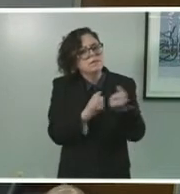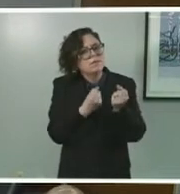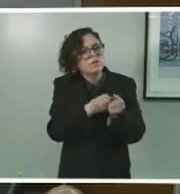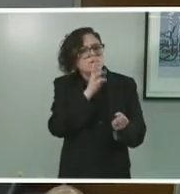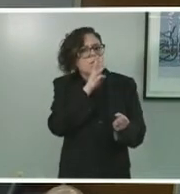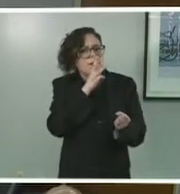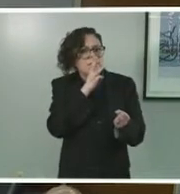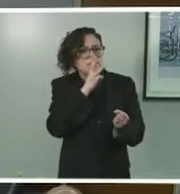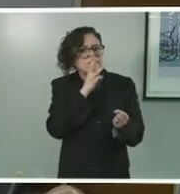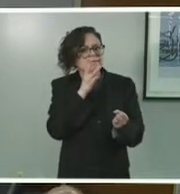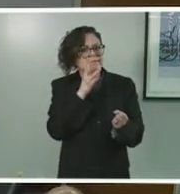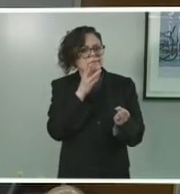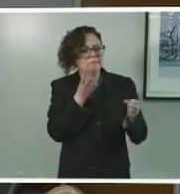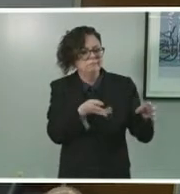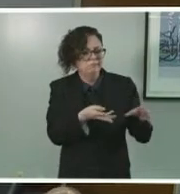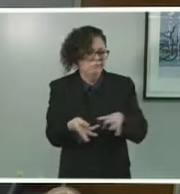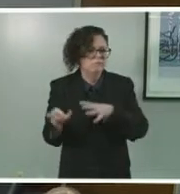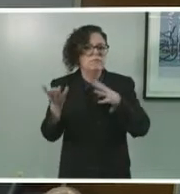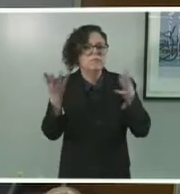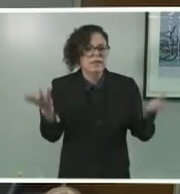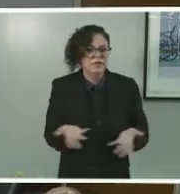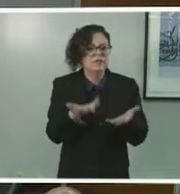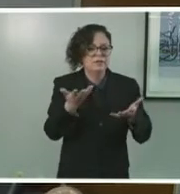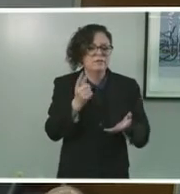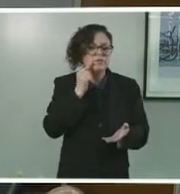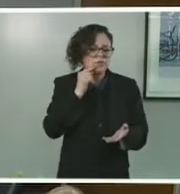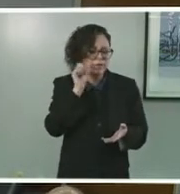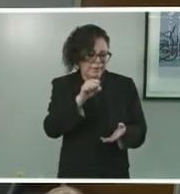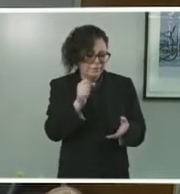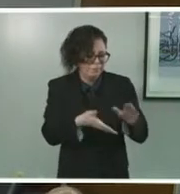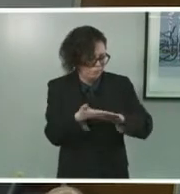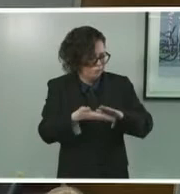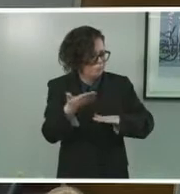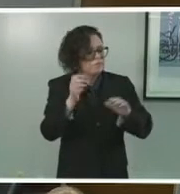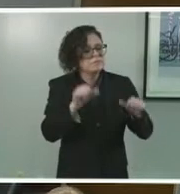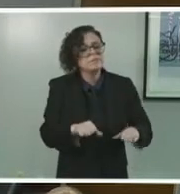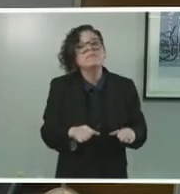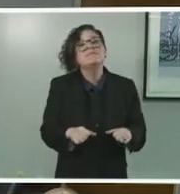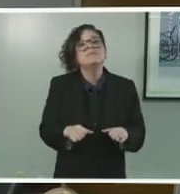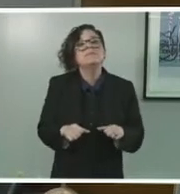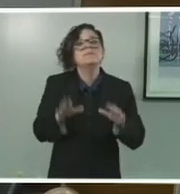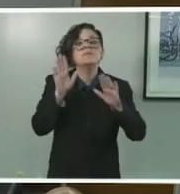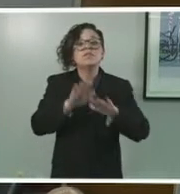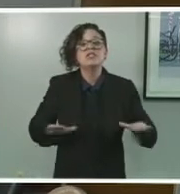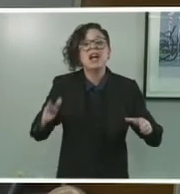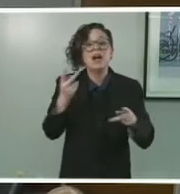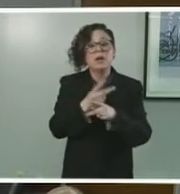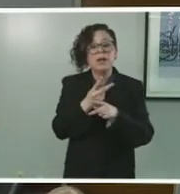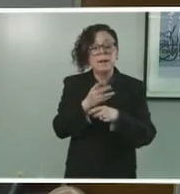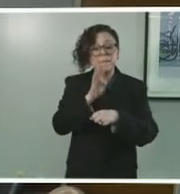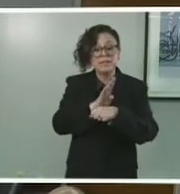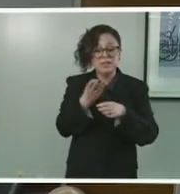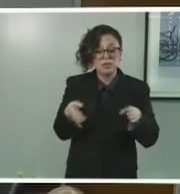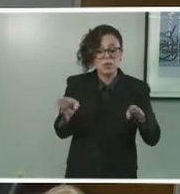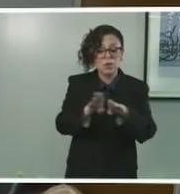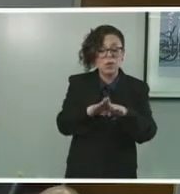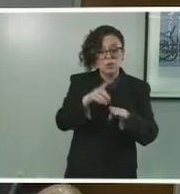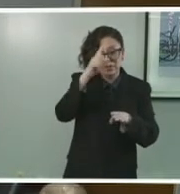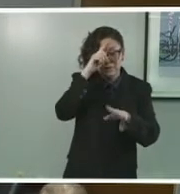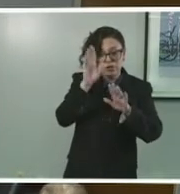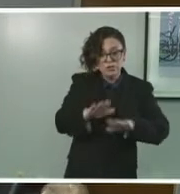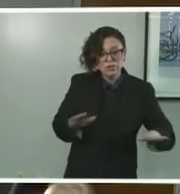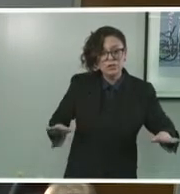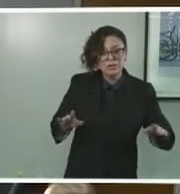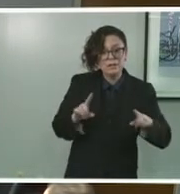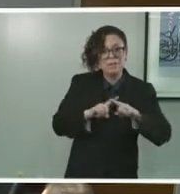Great. Child care business is closed for children, but is continuing to have